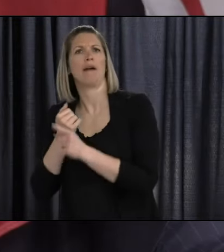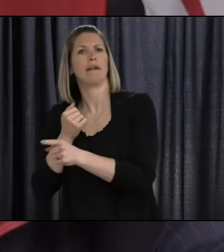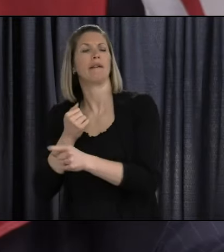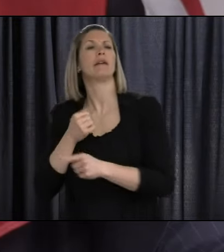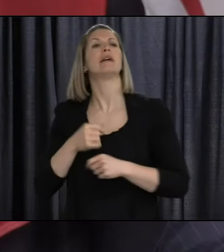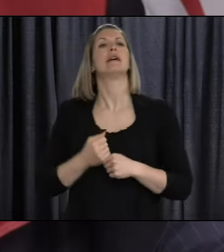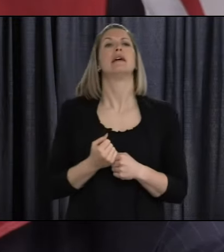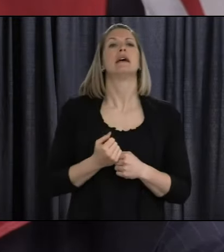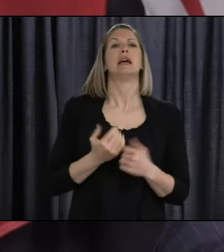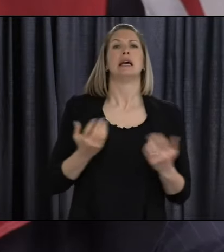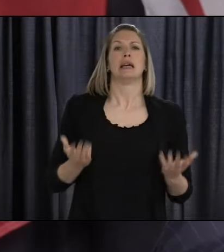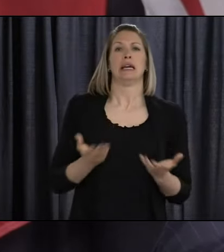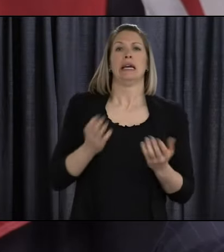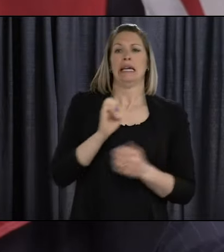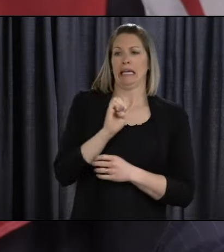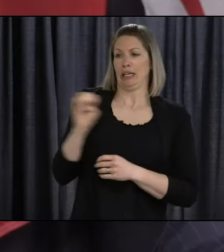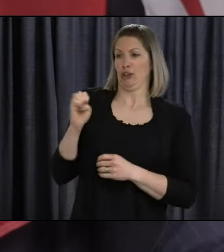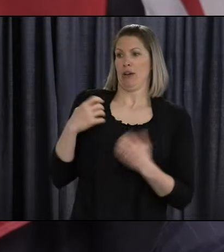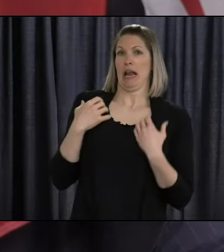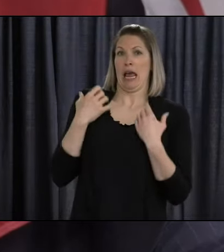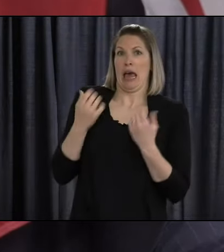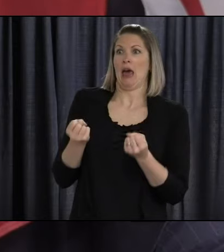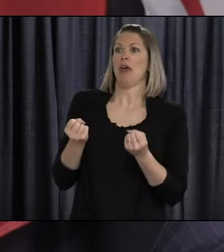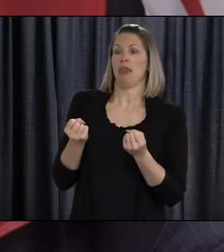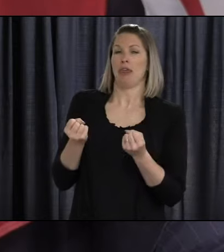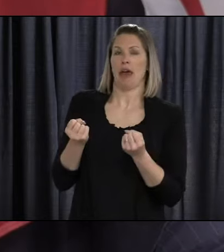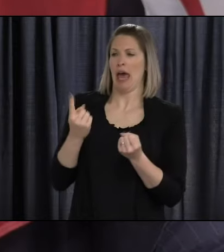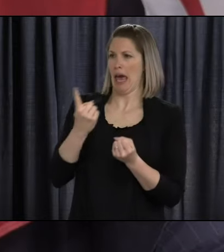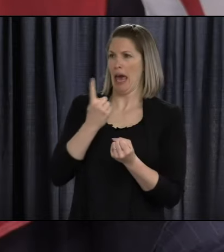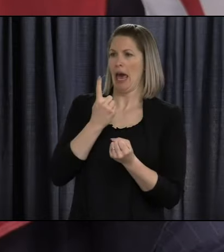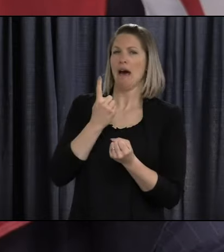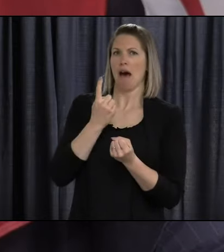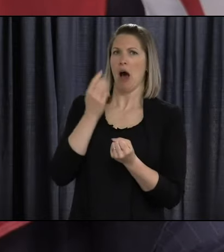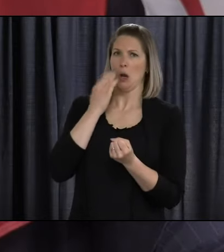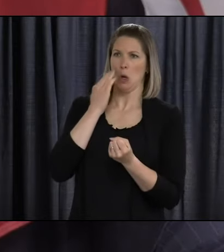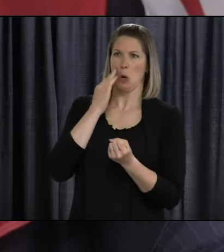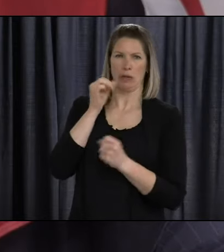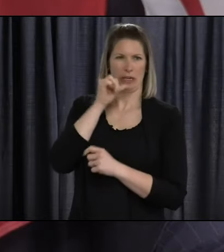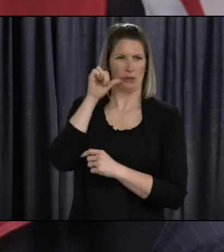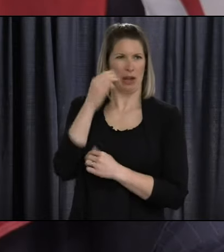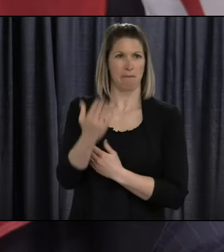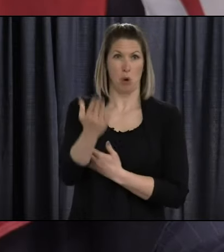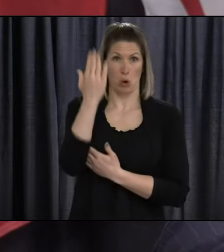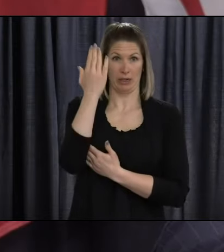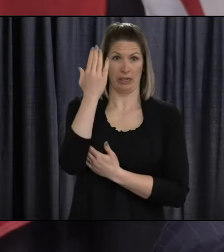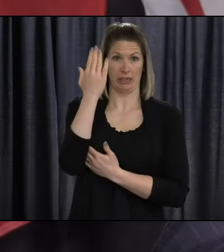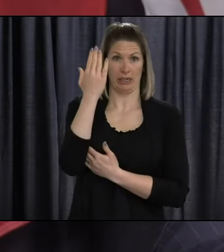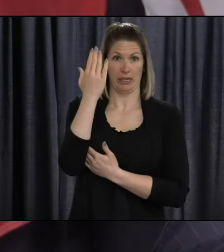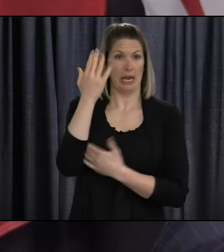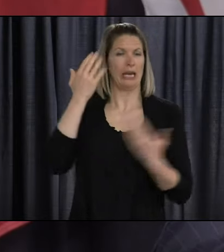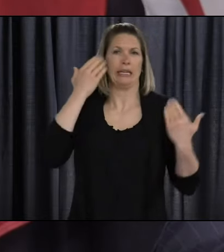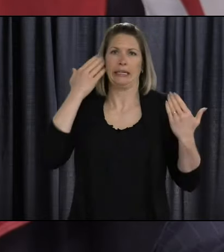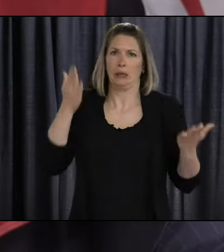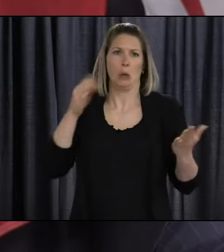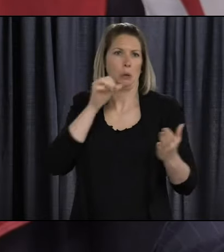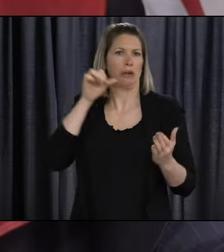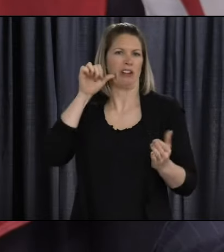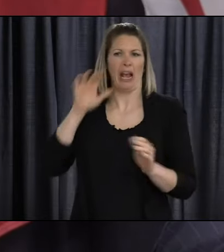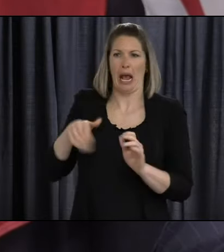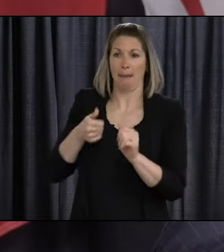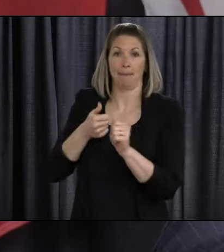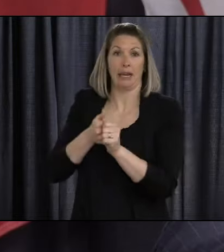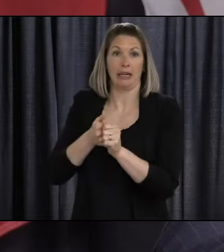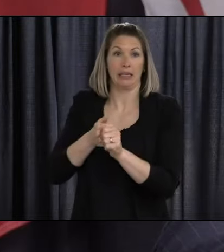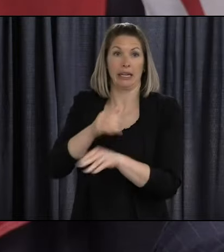was asked today in the House of Assembly when we became aware of it. I know at the morning briefing yesterday, I did not know that, and at the update that we gave